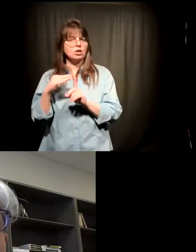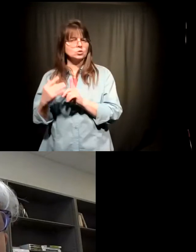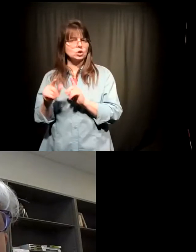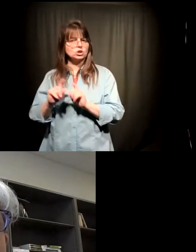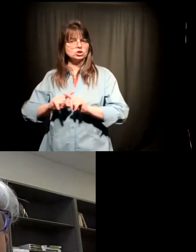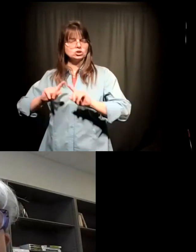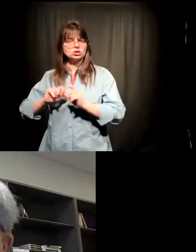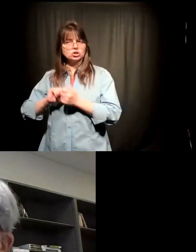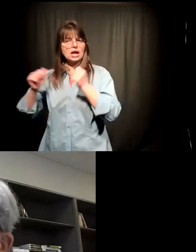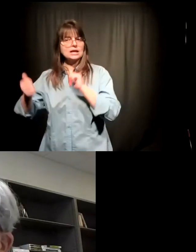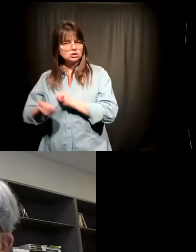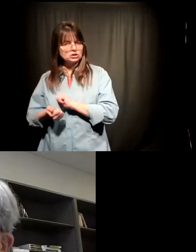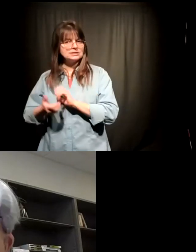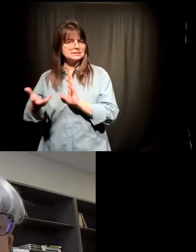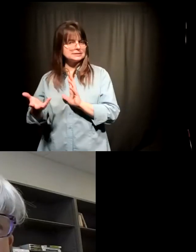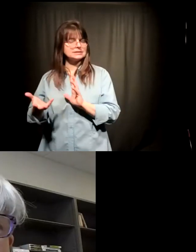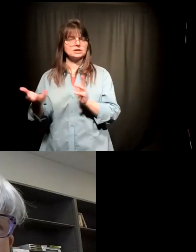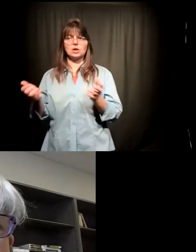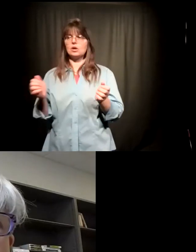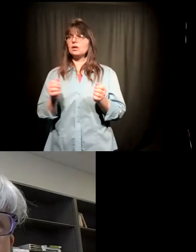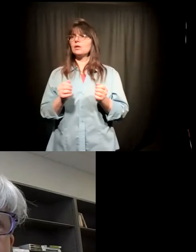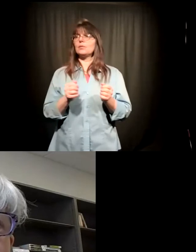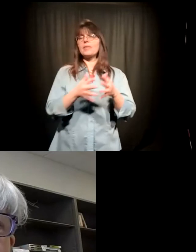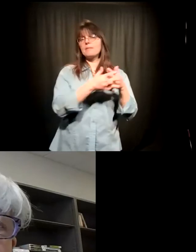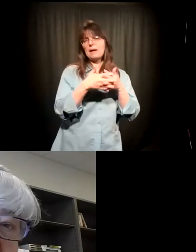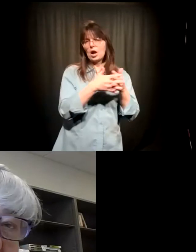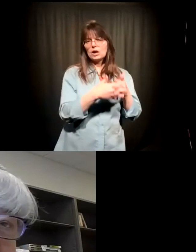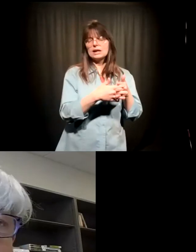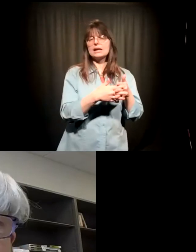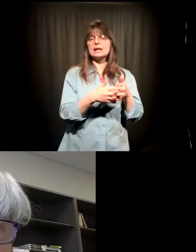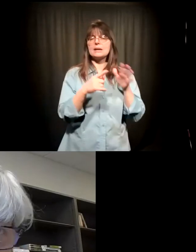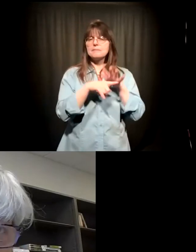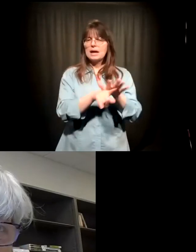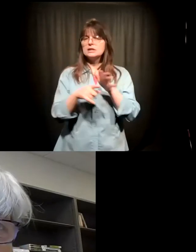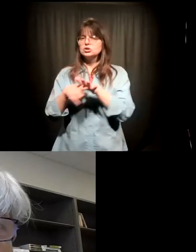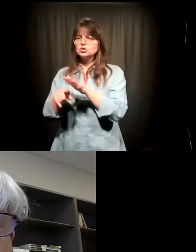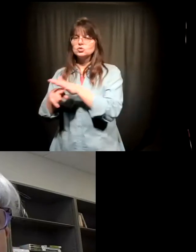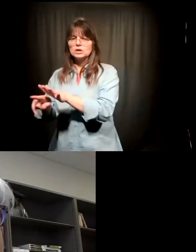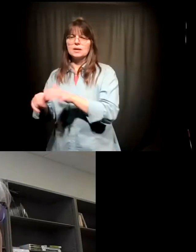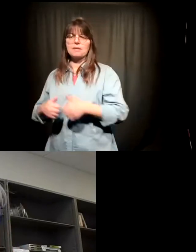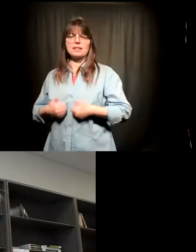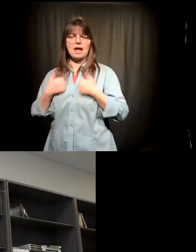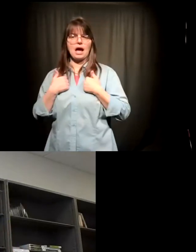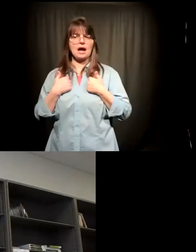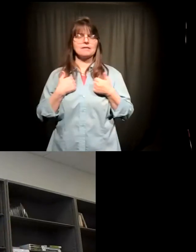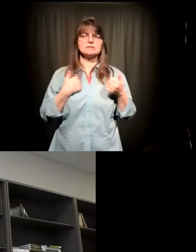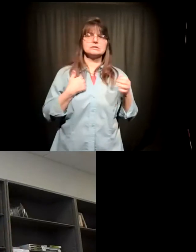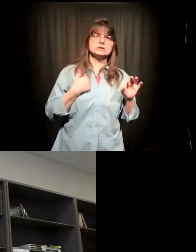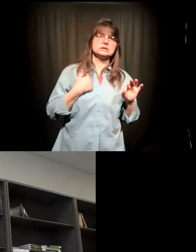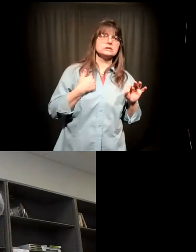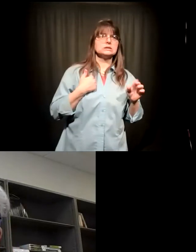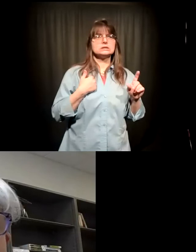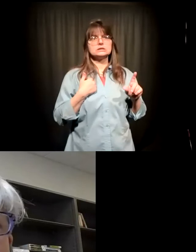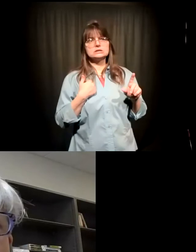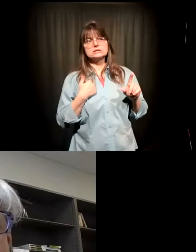in moments throughout the book, the idea of language deprivation, but the work that those researchers are doing right now